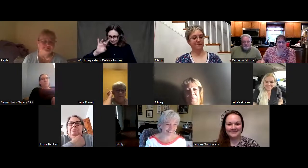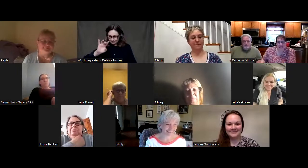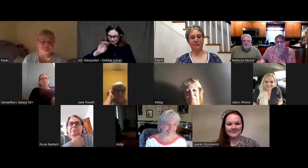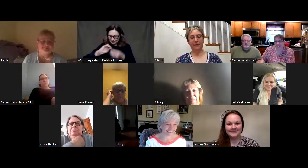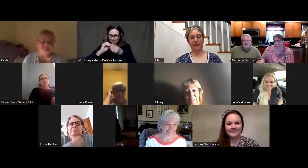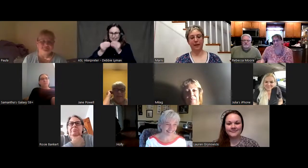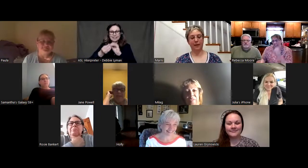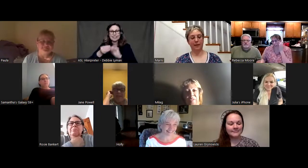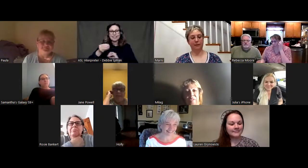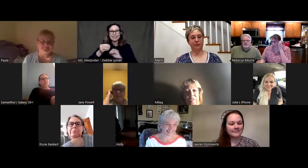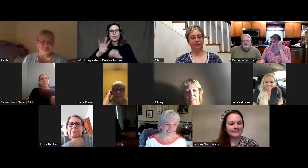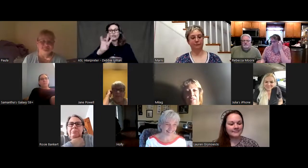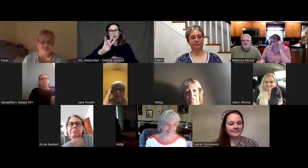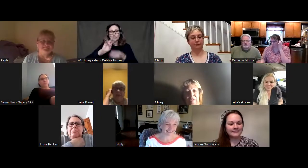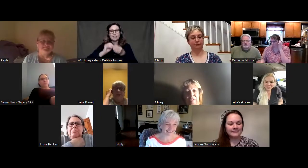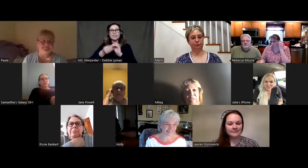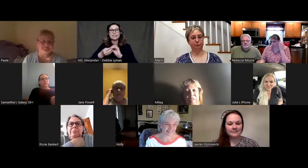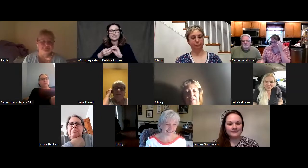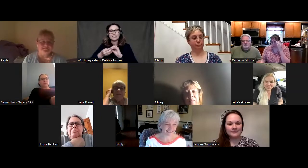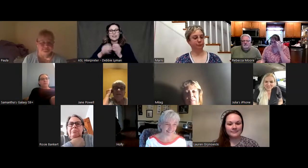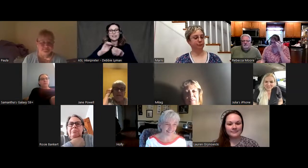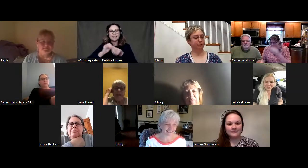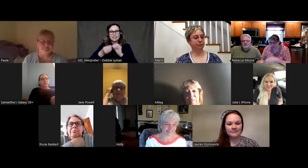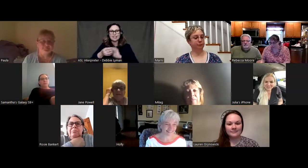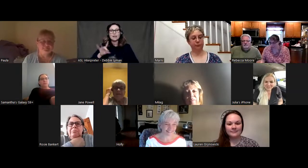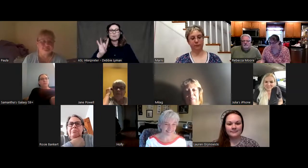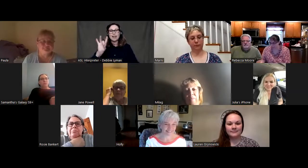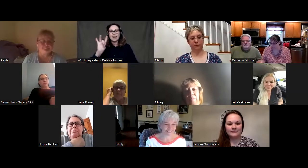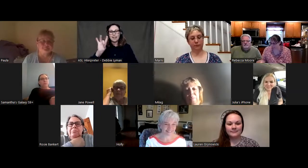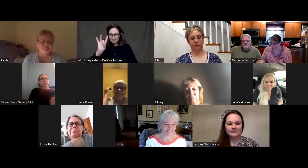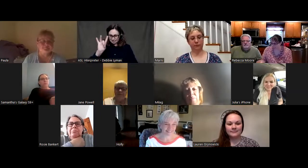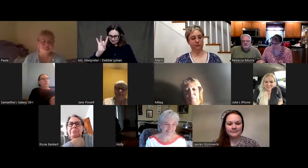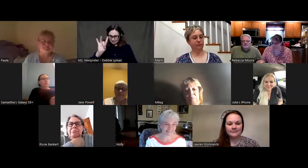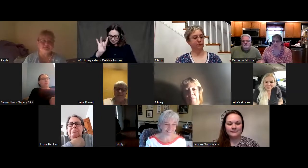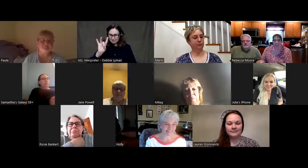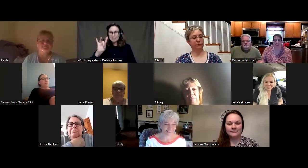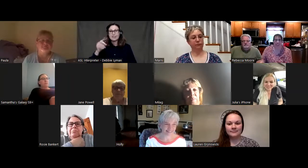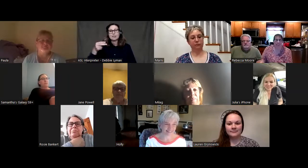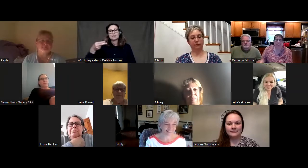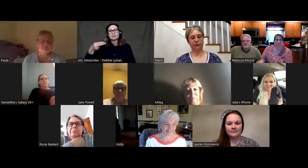right? Okay. 7. Oh, you I were was- 7. Okay. Yes. Number 8.